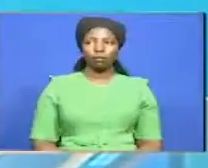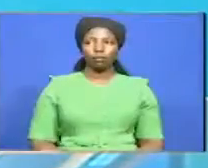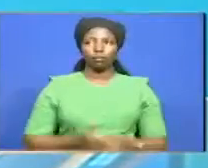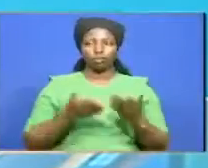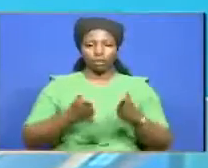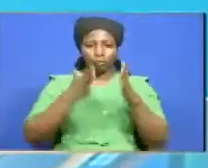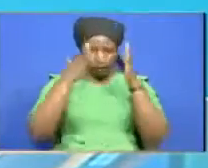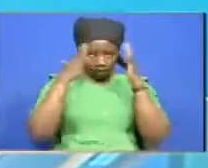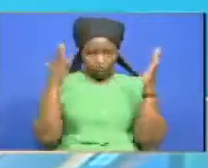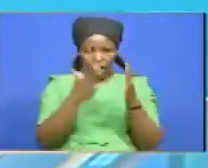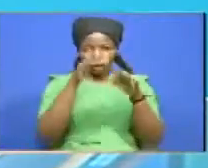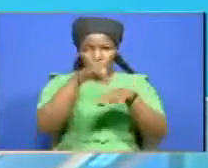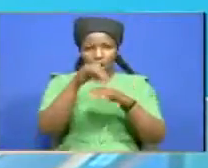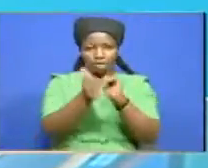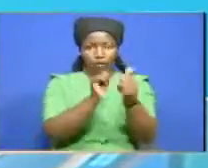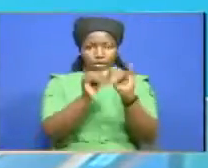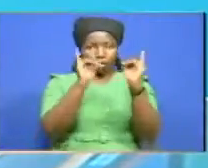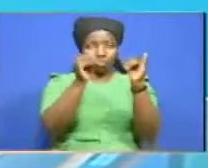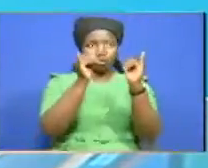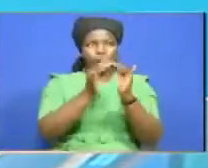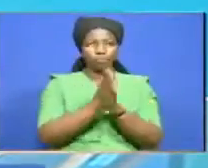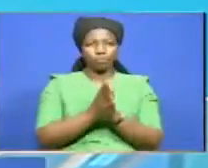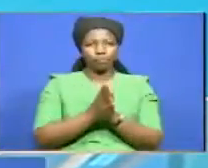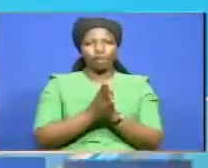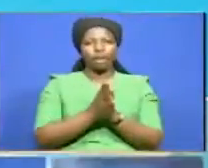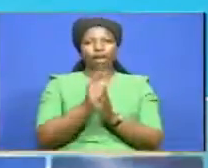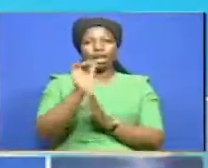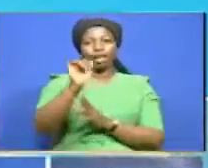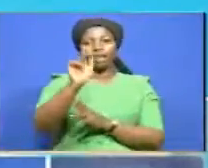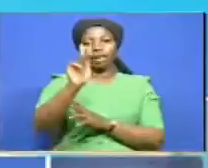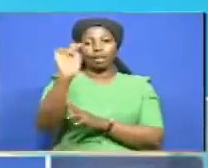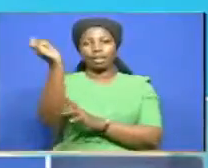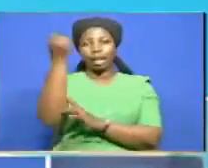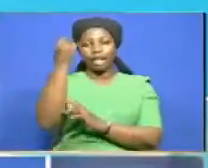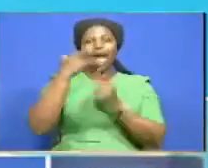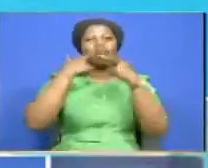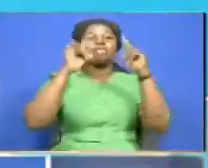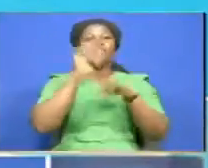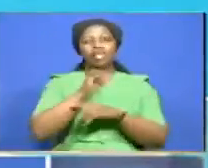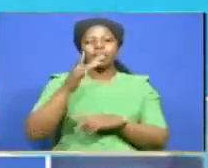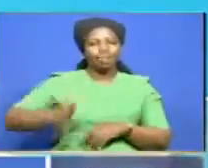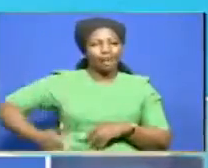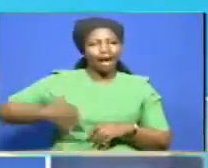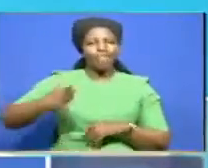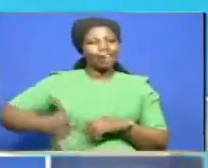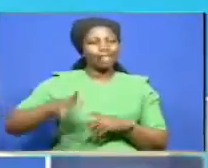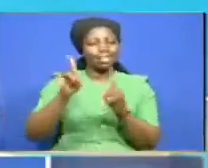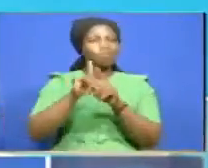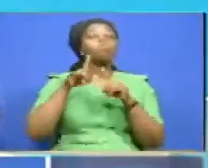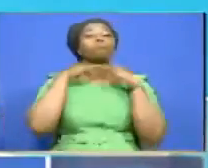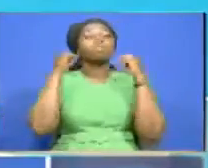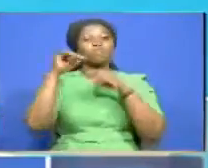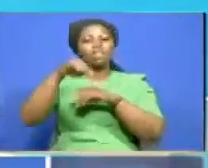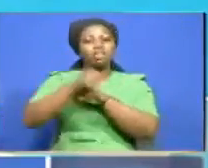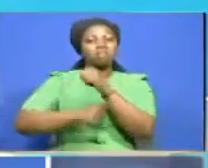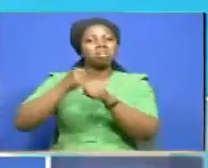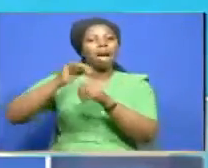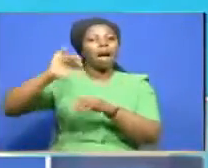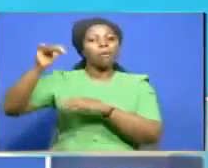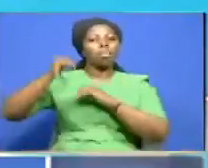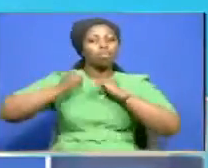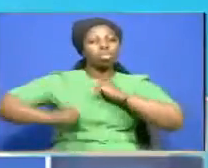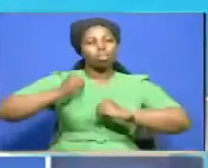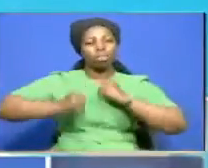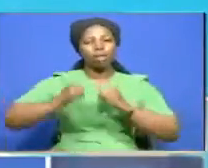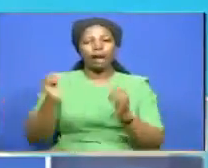Let's now take a look at sports news. And Athletics Kenya AK has announced Naivasha as the host of this year's mountain race, set to be held